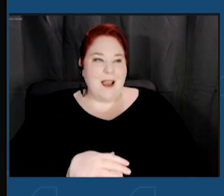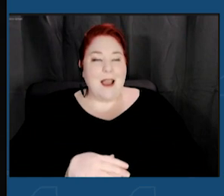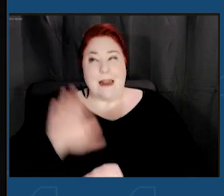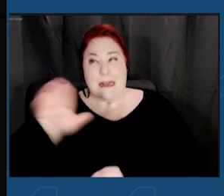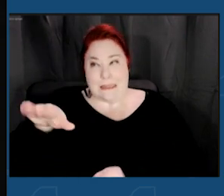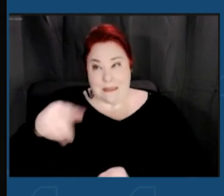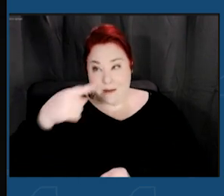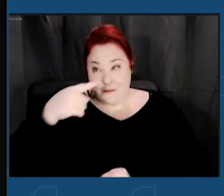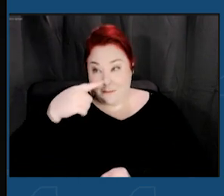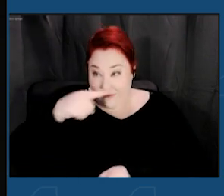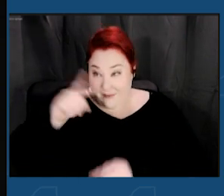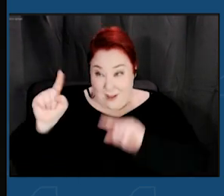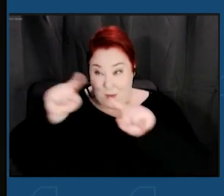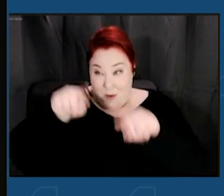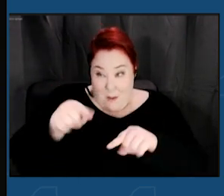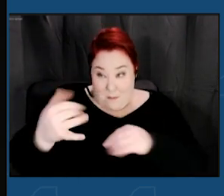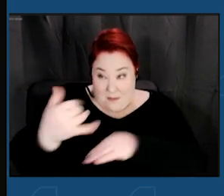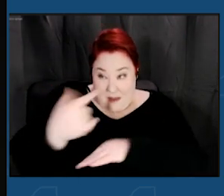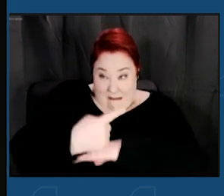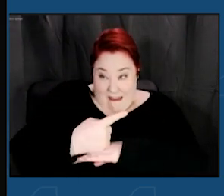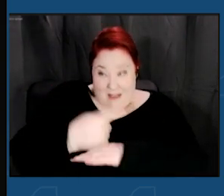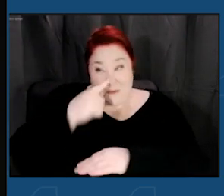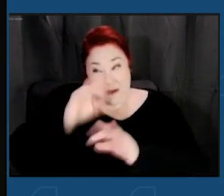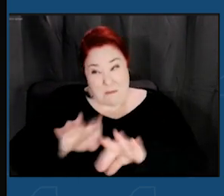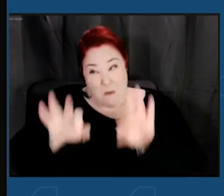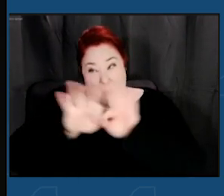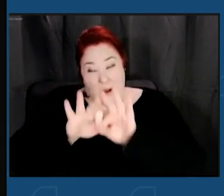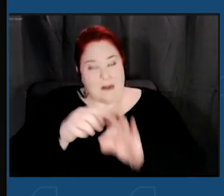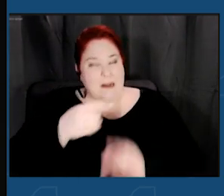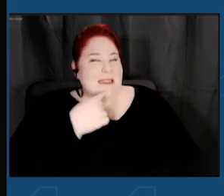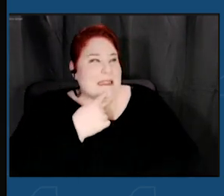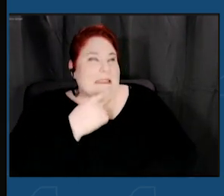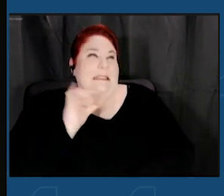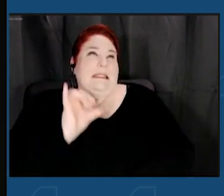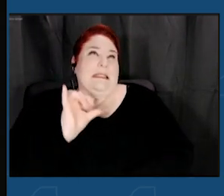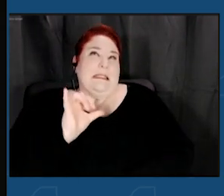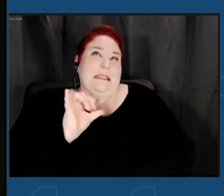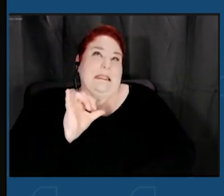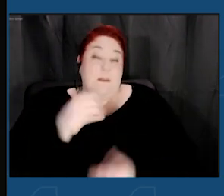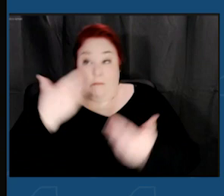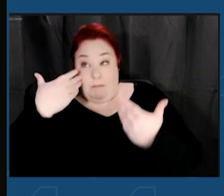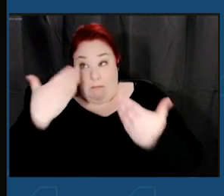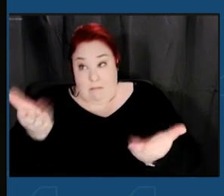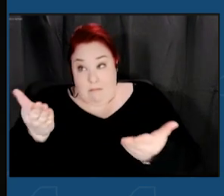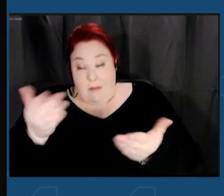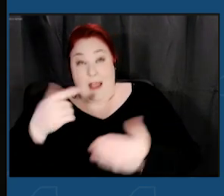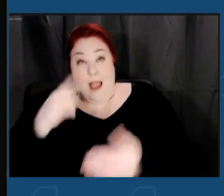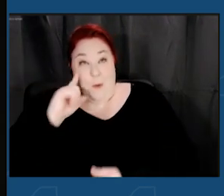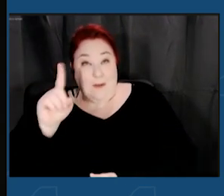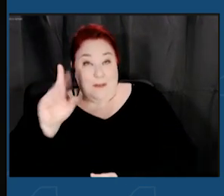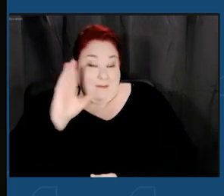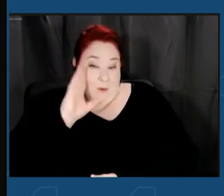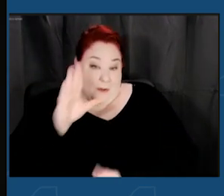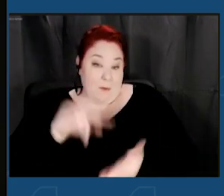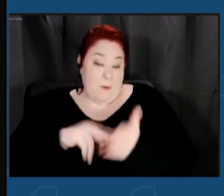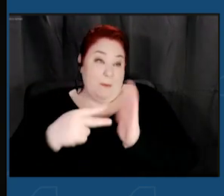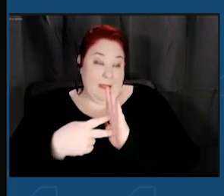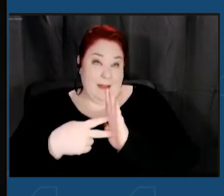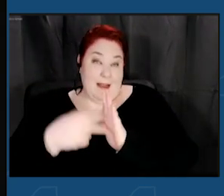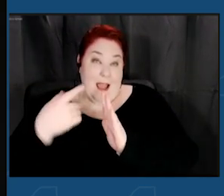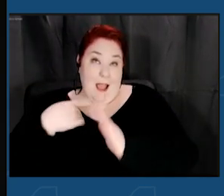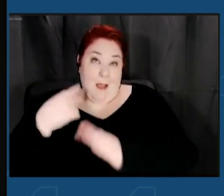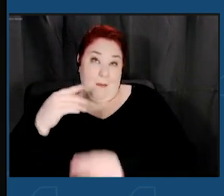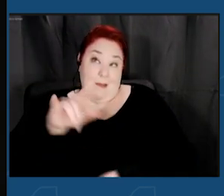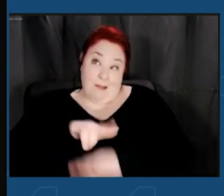really important that you come to this." And I said, well, didn't know at the time, but I'd be leaving at 4:45 in the morning to fly to New